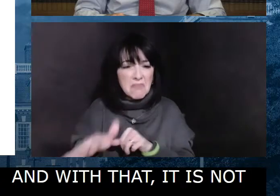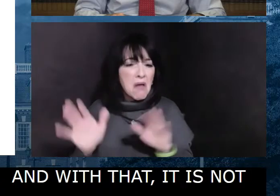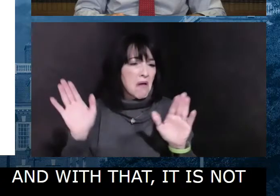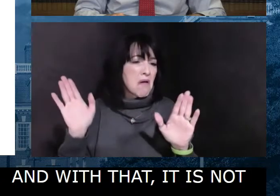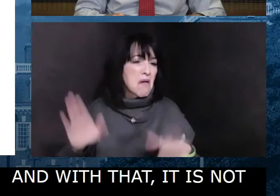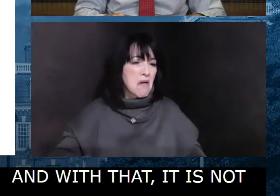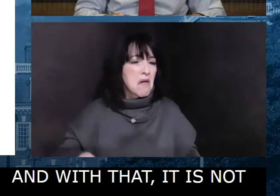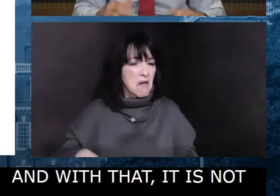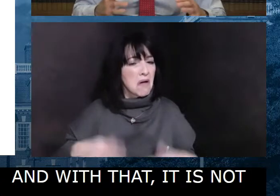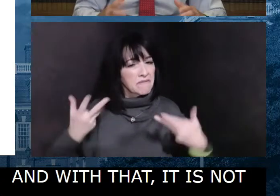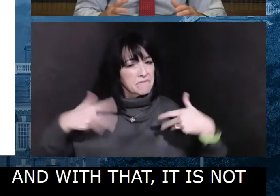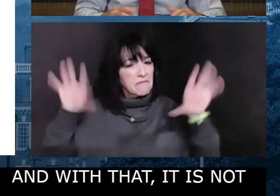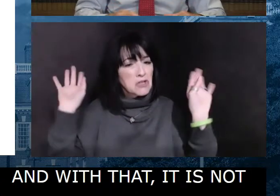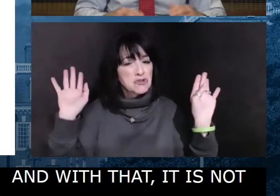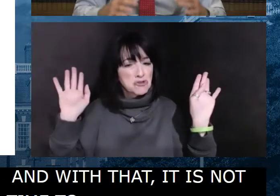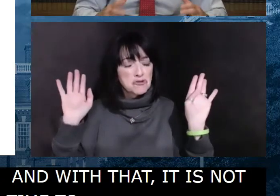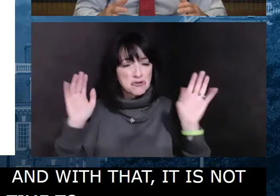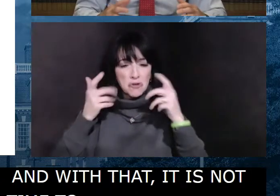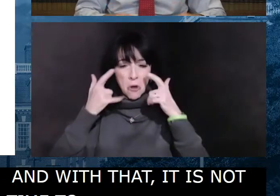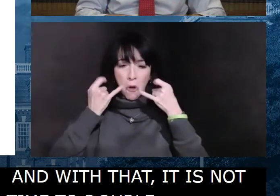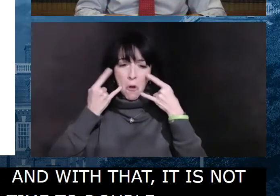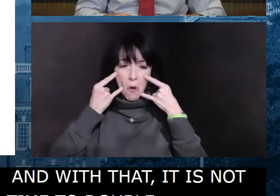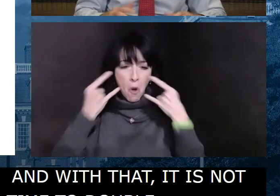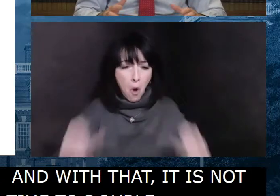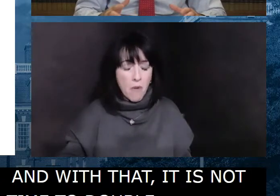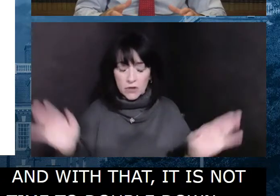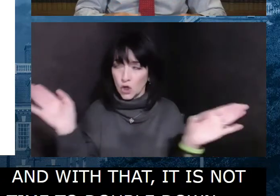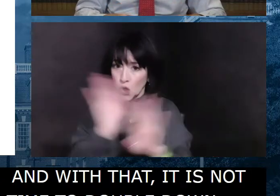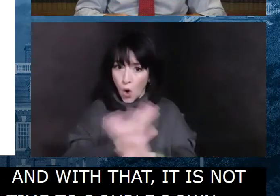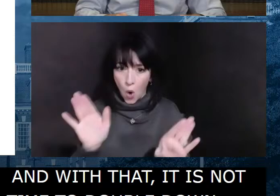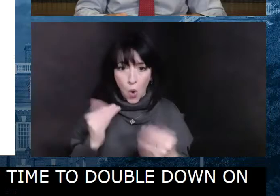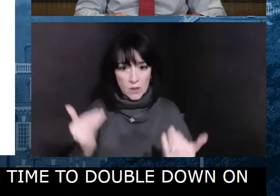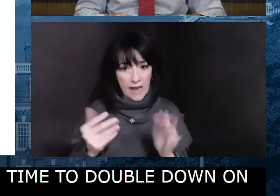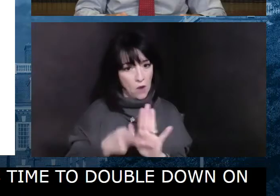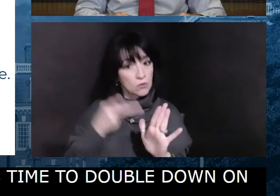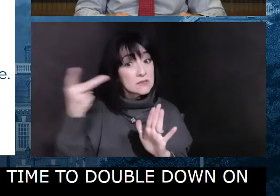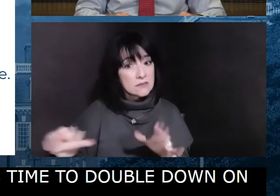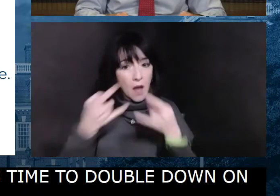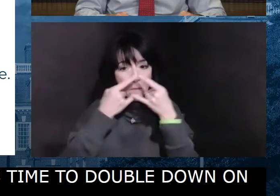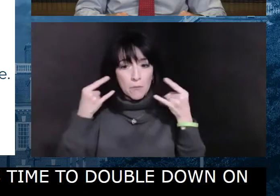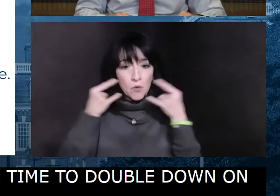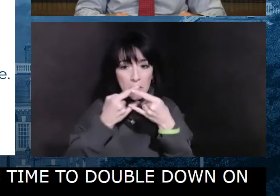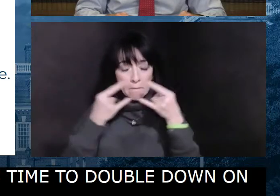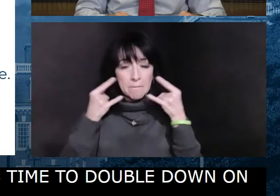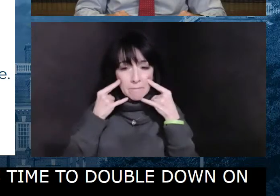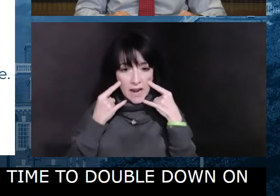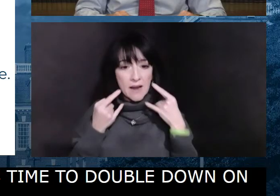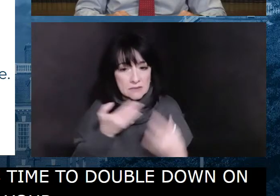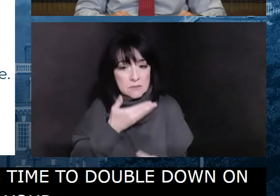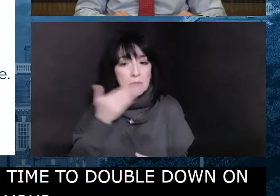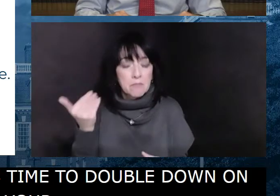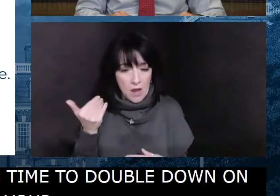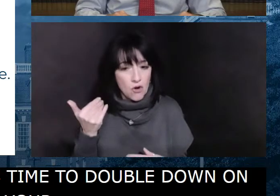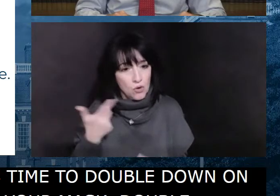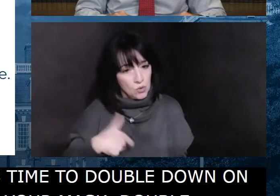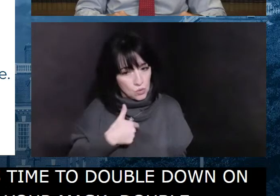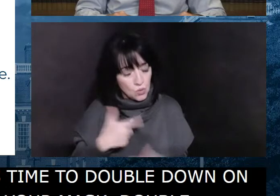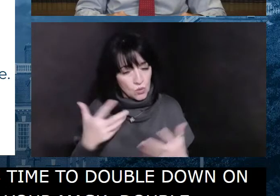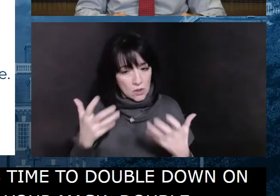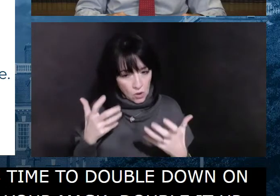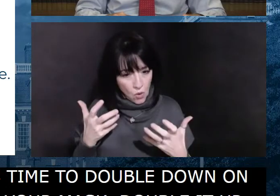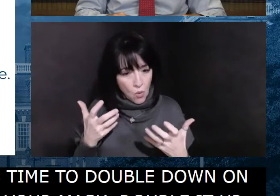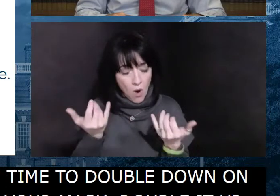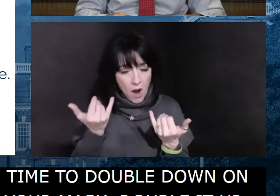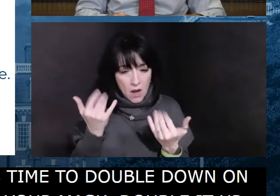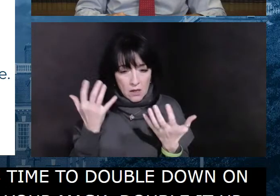COVID-19 mitigation efforts. Wear your mask, double it up, be extra cautious. We want to get to a place where we've reduced the